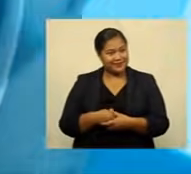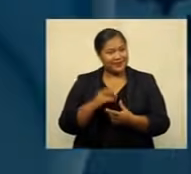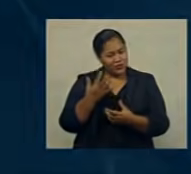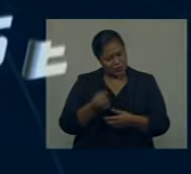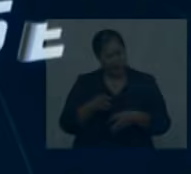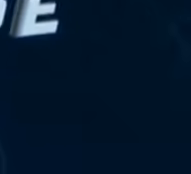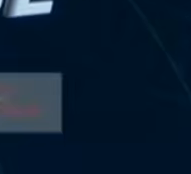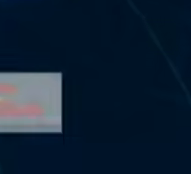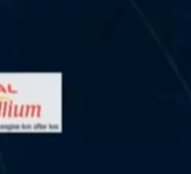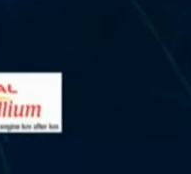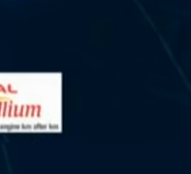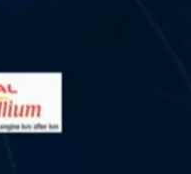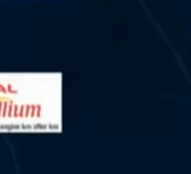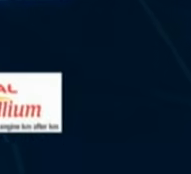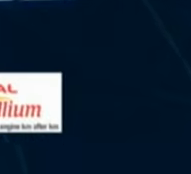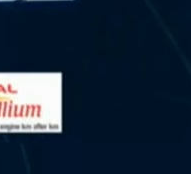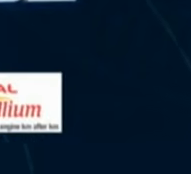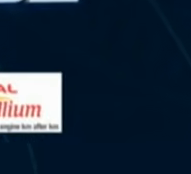medal.